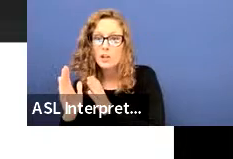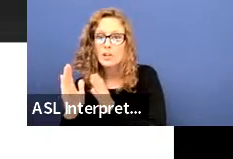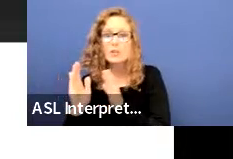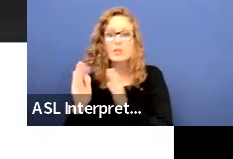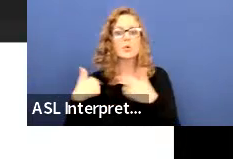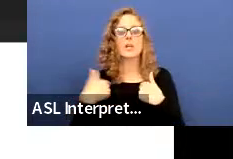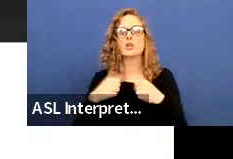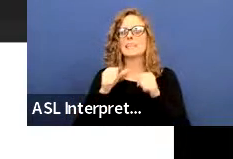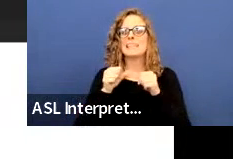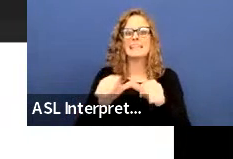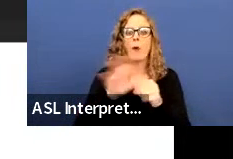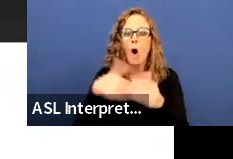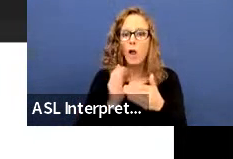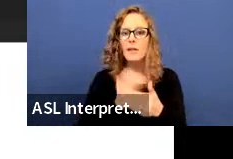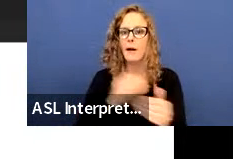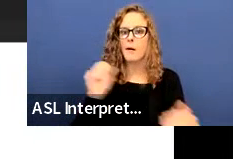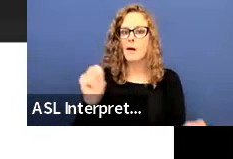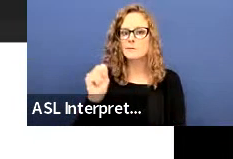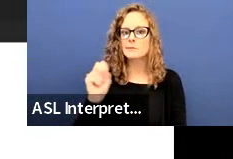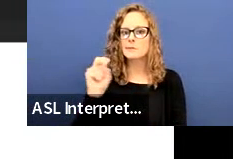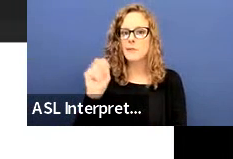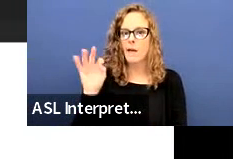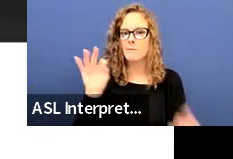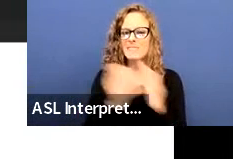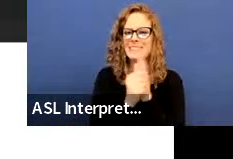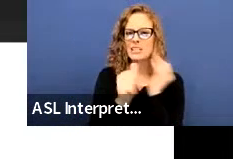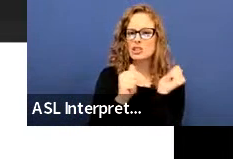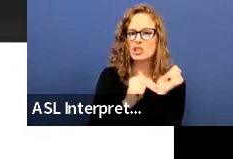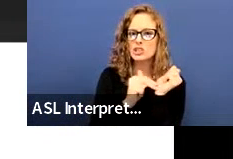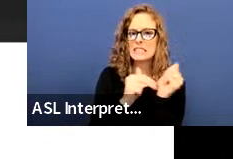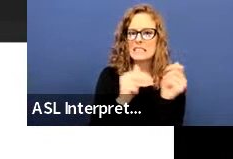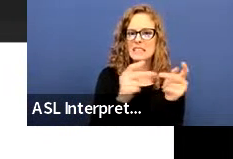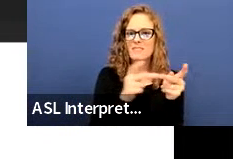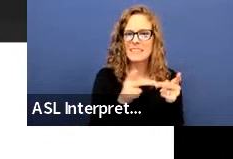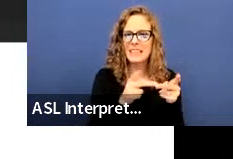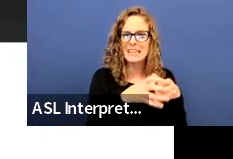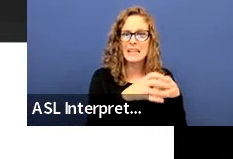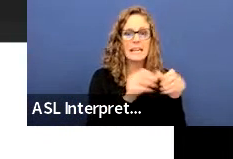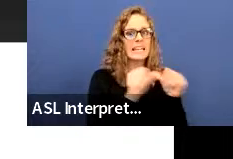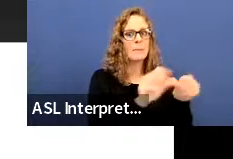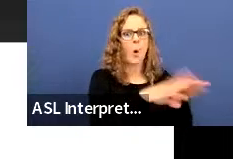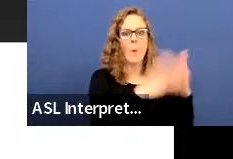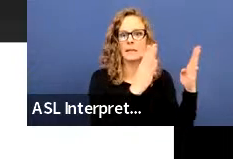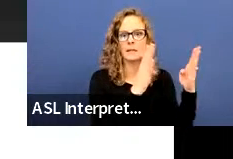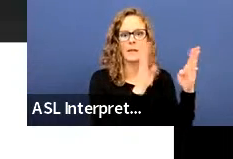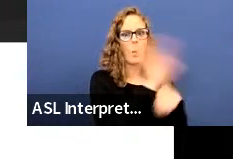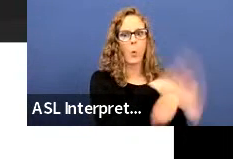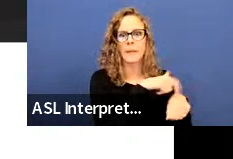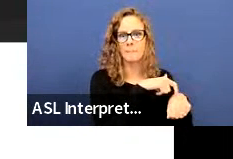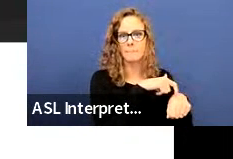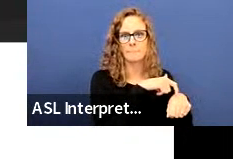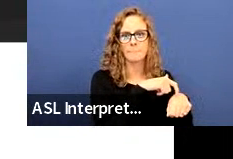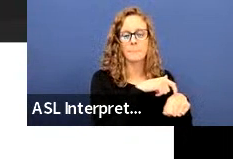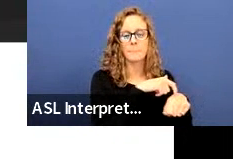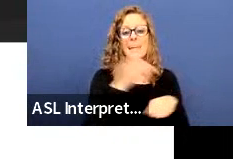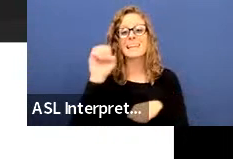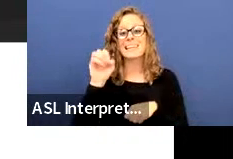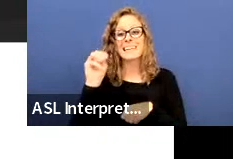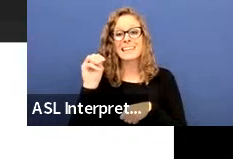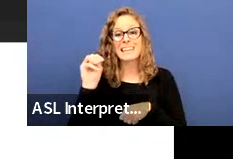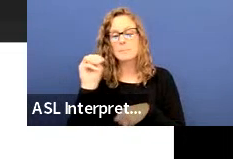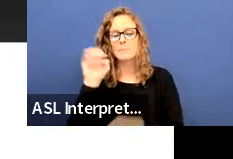keep all of our skilled nursing facilities open during the hardest hit time. And we had often EMTs, paramedics,